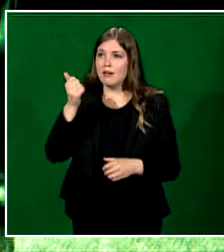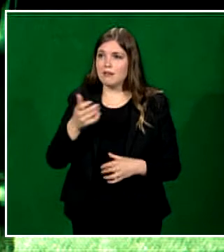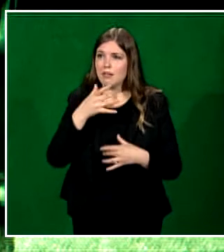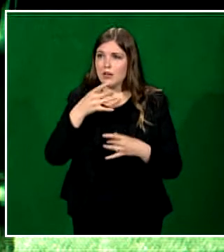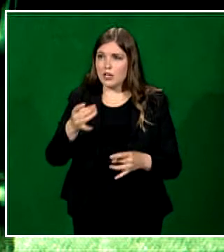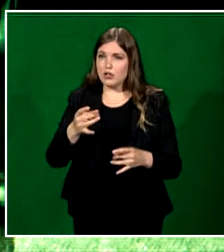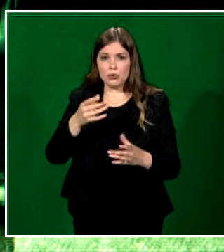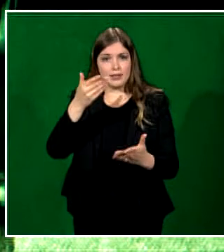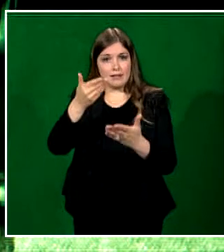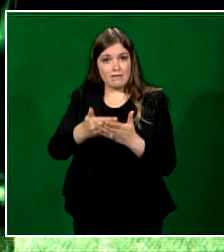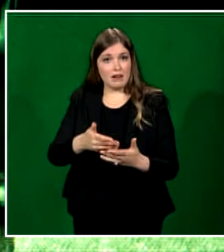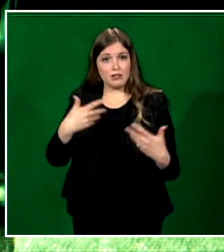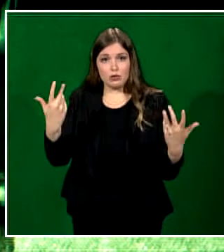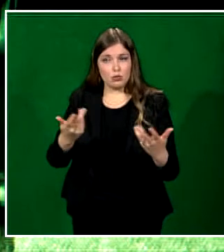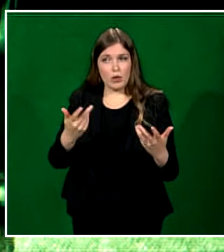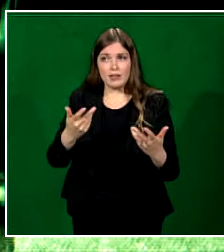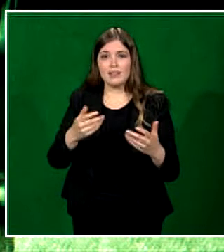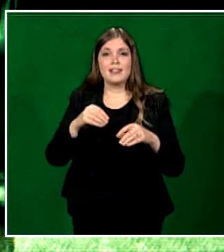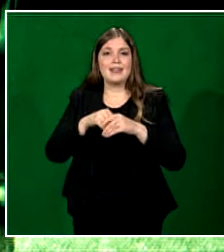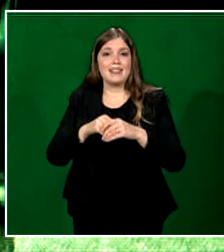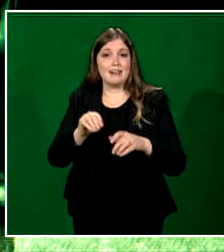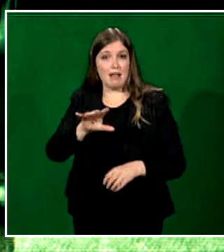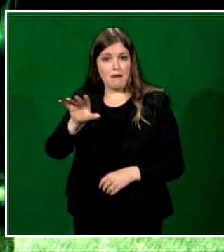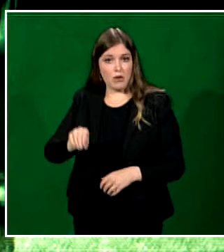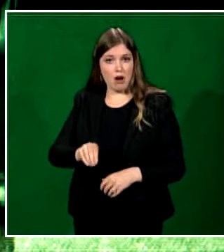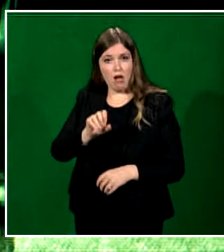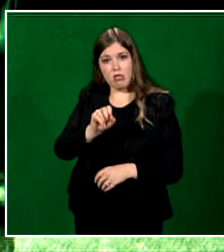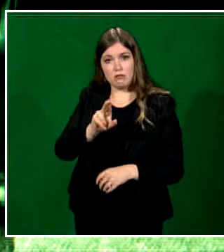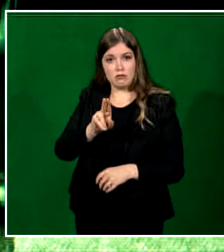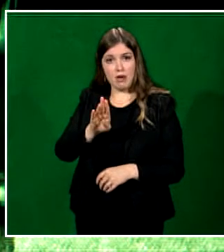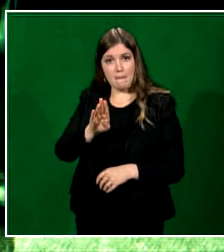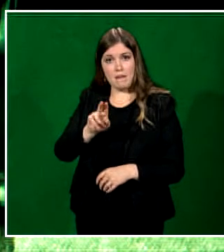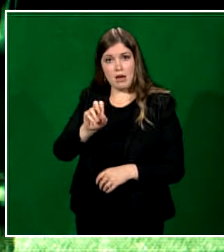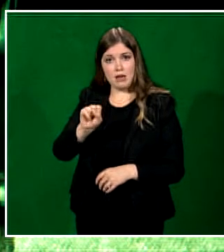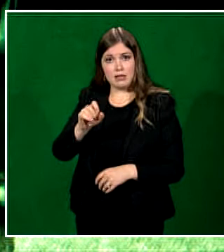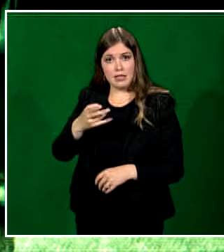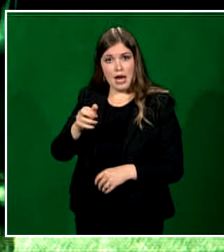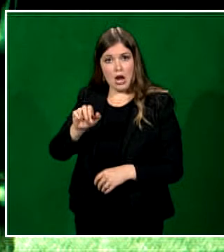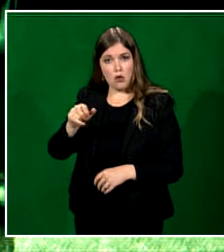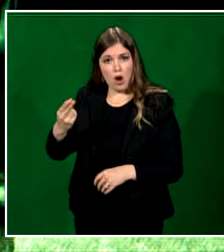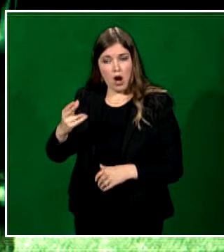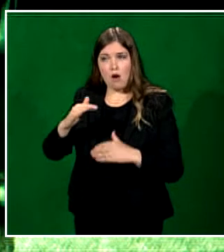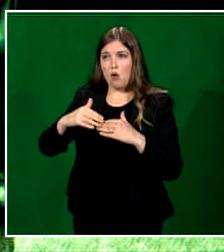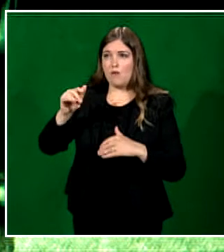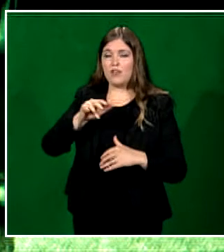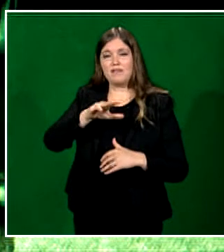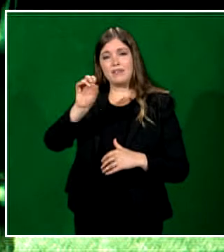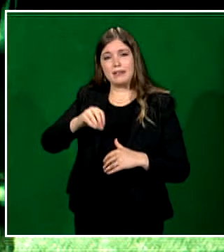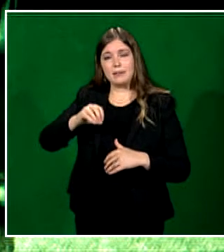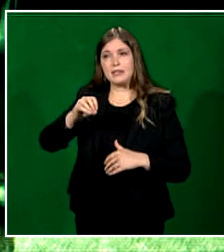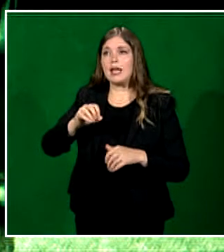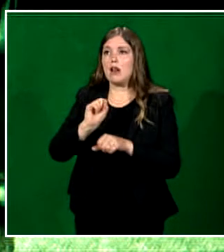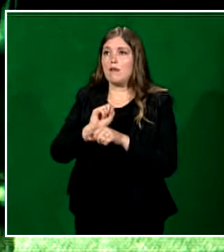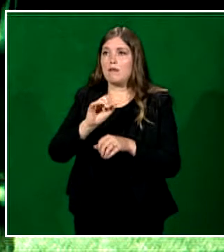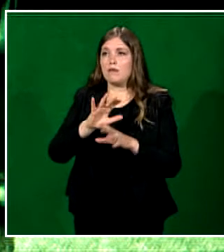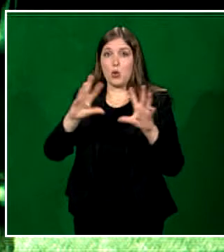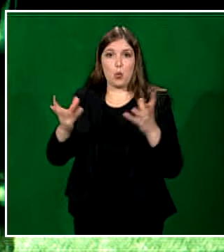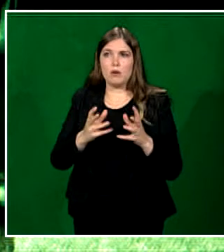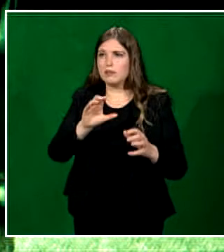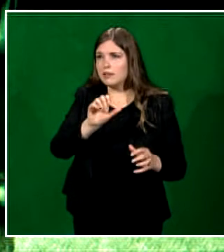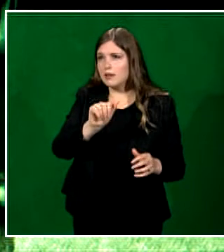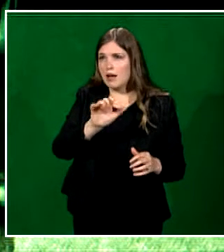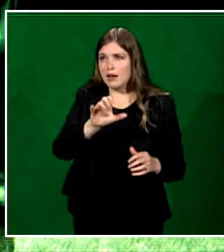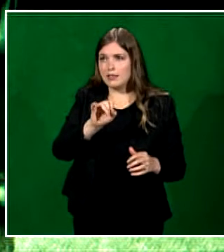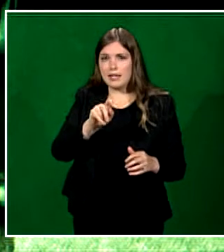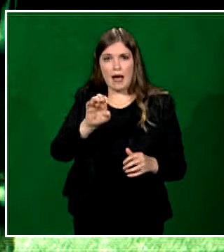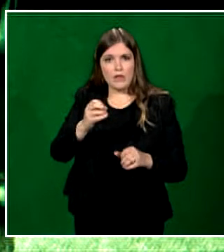we found is that in sub-Saharan Africa, more than 50% of the world's cassava is produced, with more than 40 countries growing it,